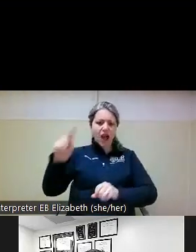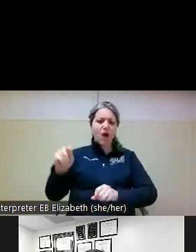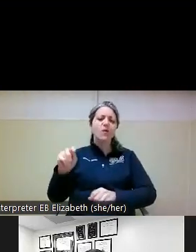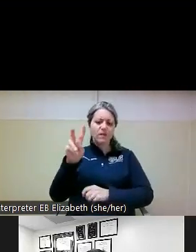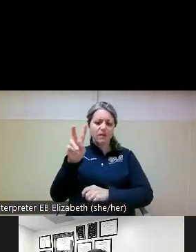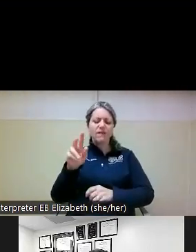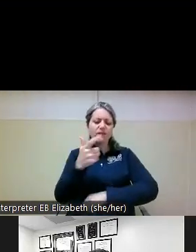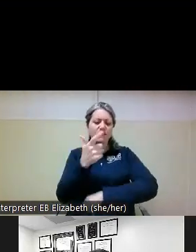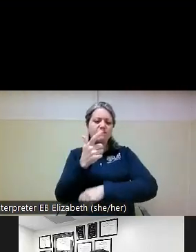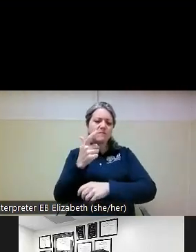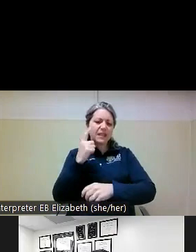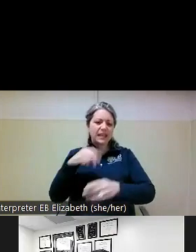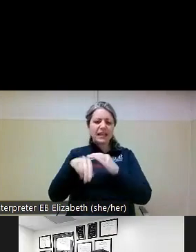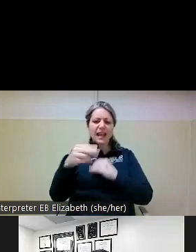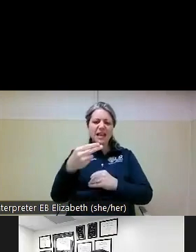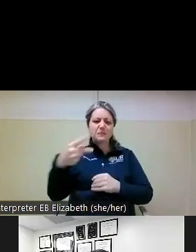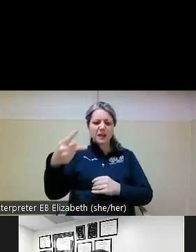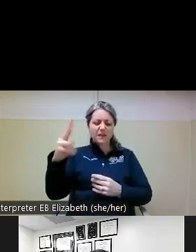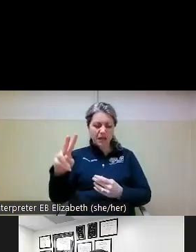So knowing this,